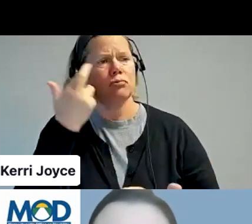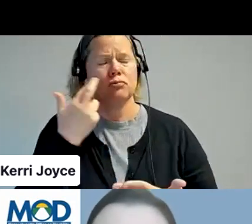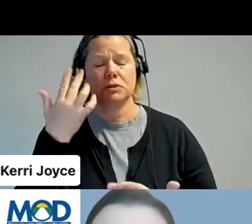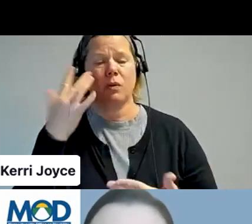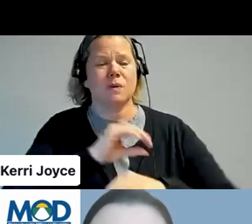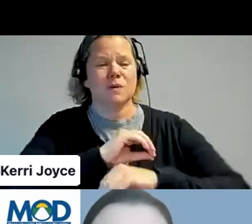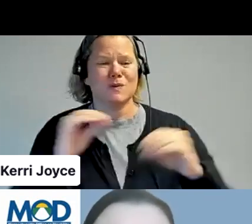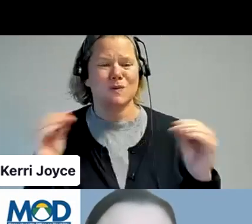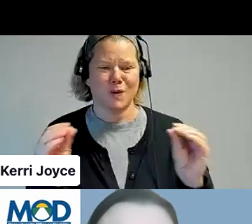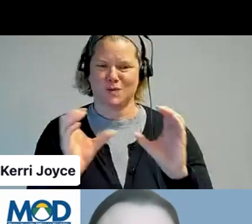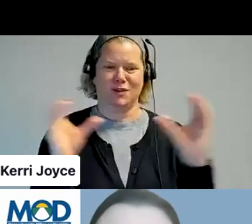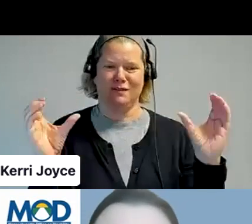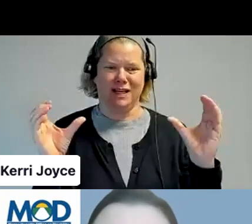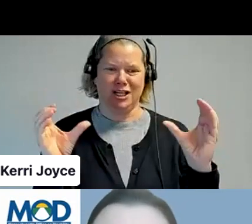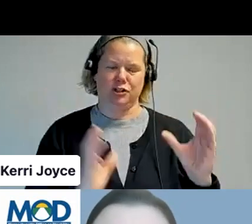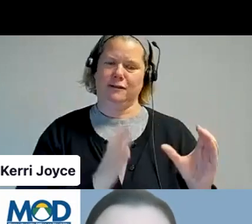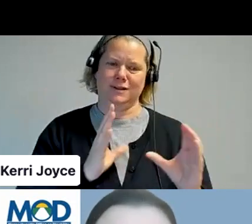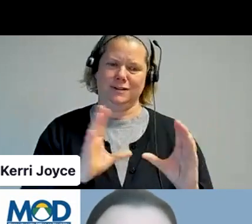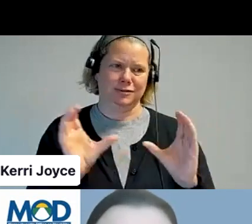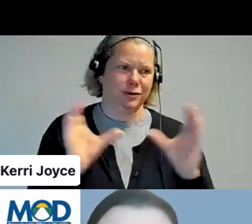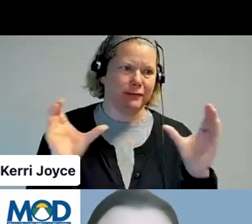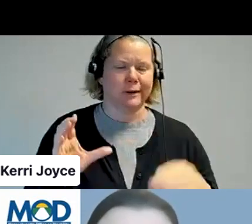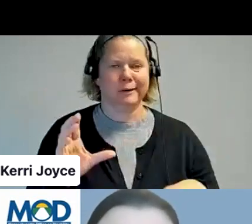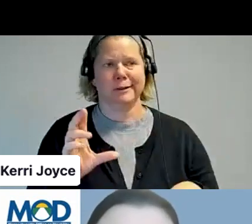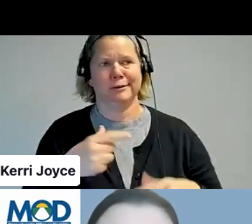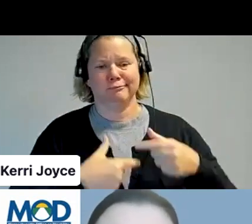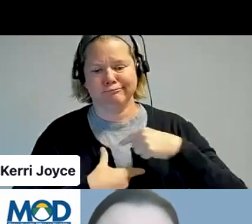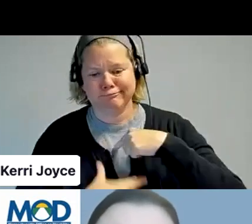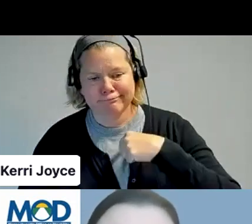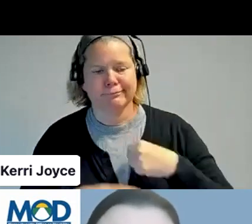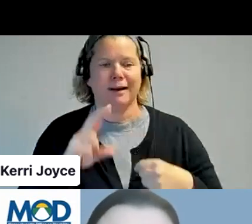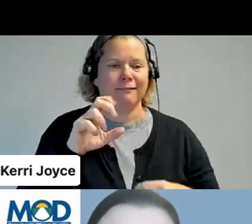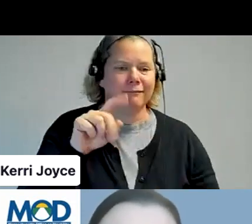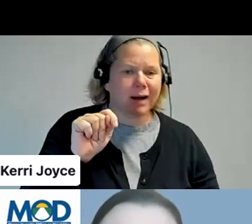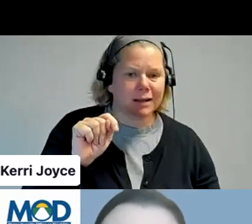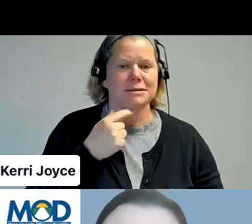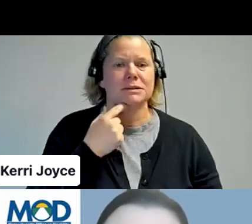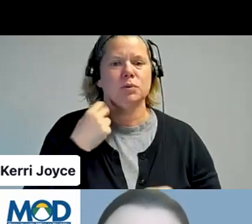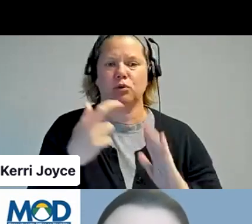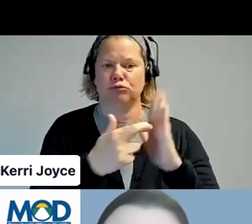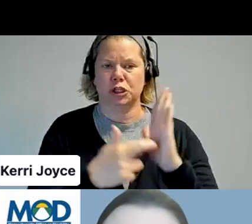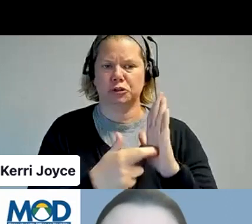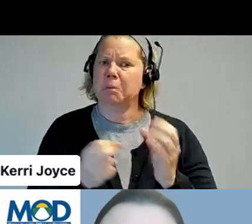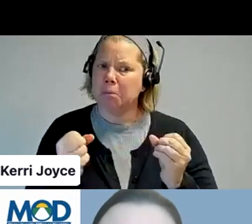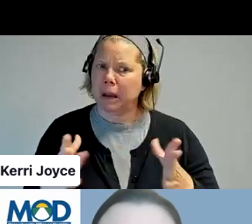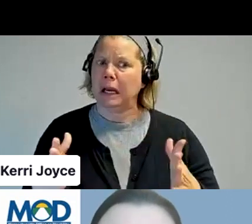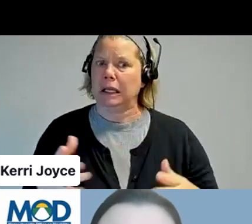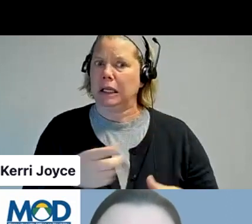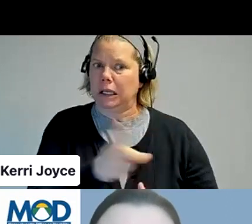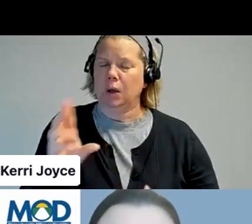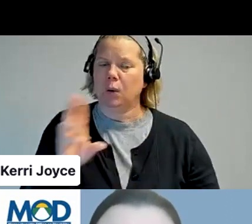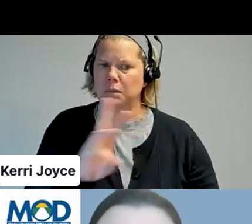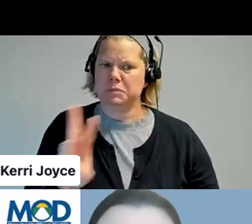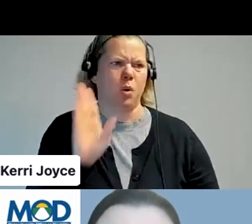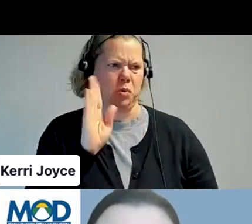official certification, ID, vest, harness, or registry. Do know that there are plenty of websites that claim to register